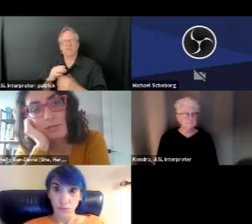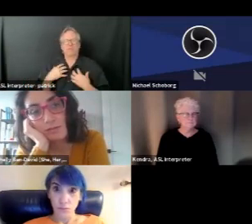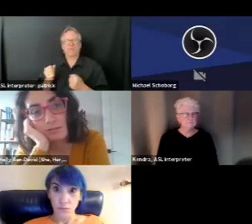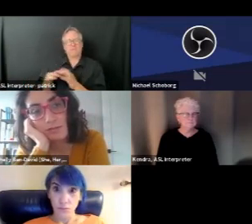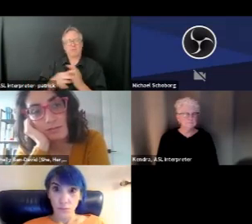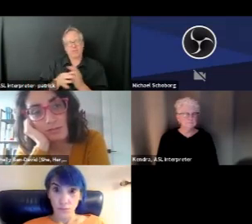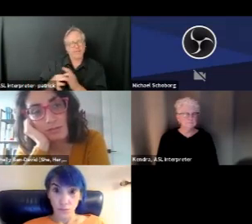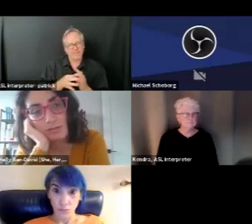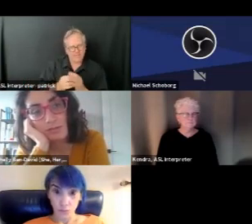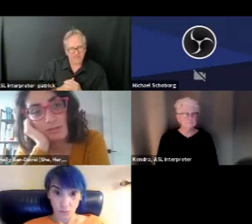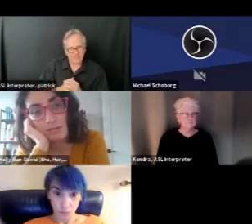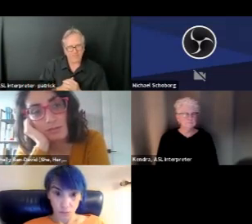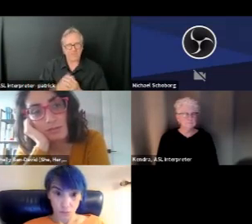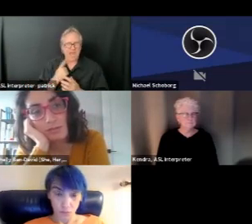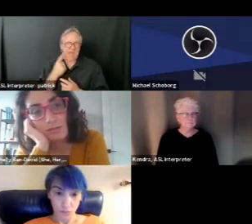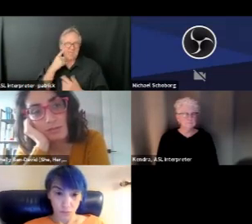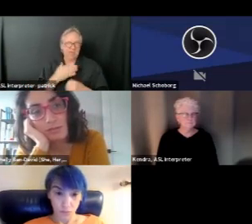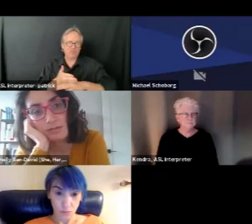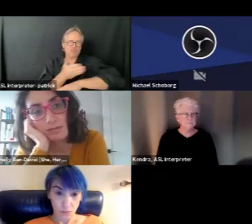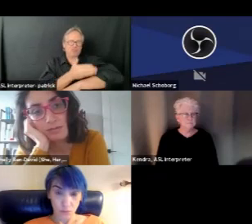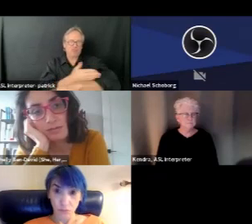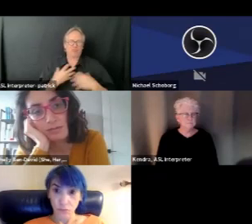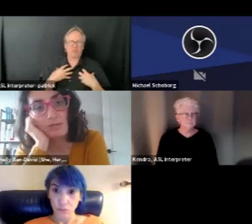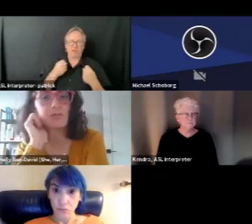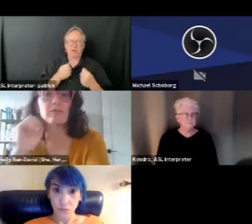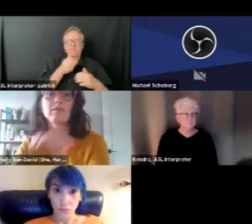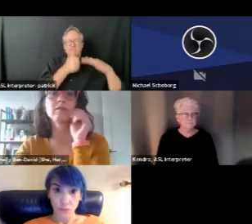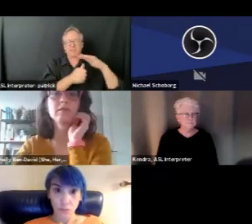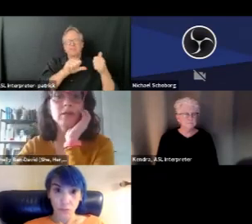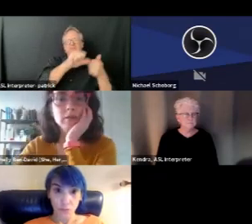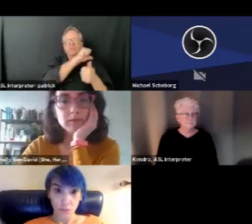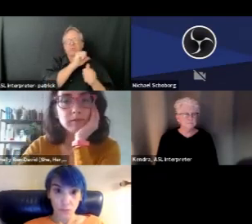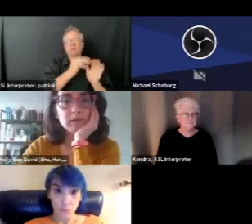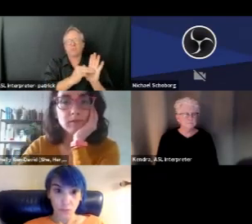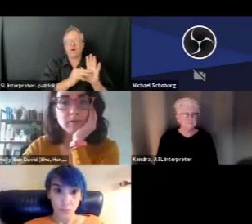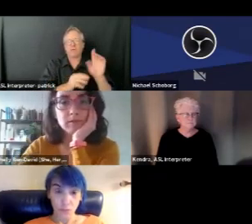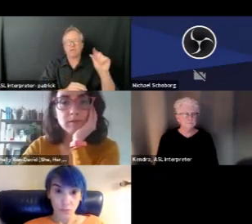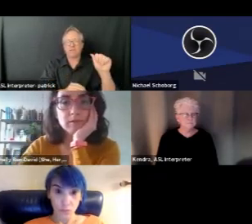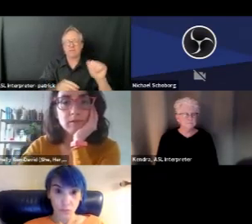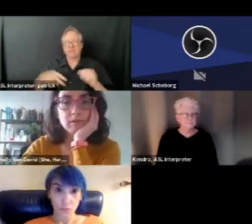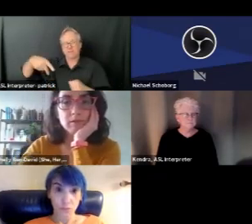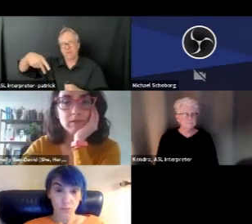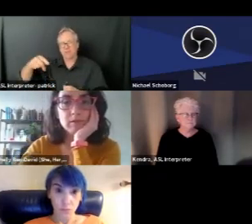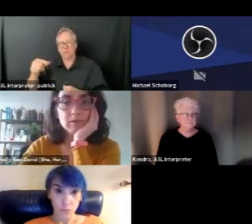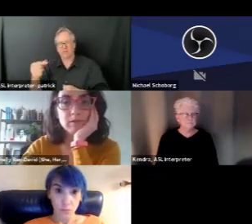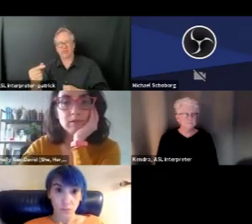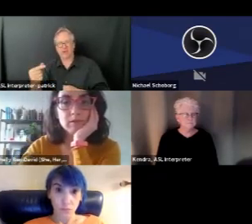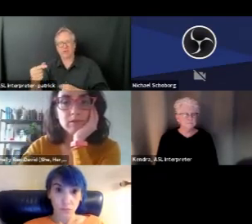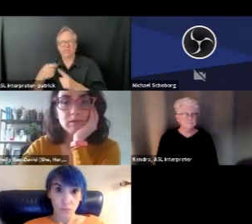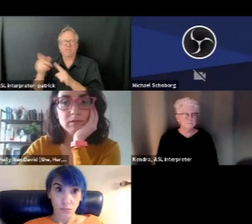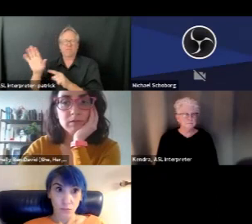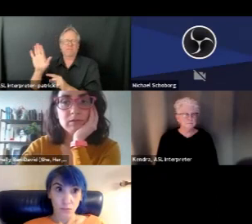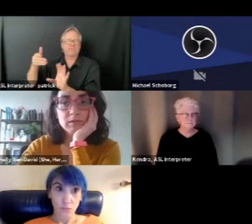recovery. And that recovery is embedded within a social model of disability, and that post-traumatic growth is expected to flow from these